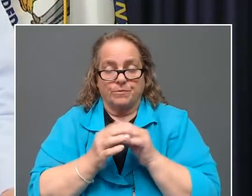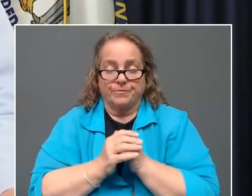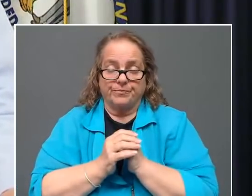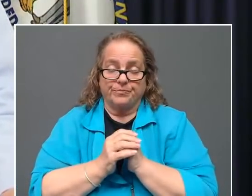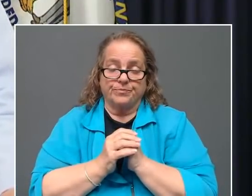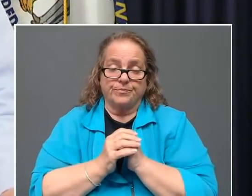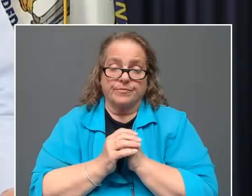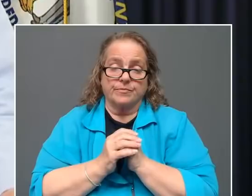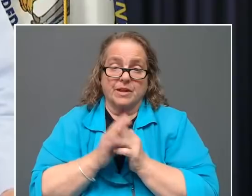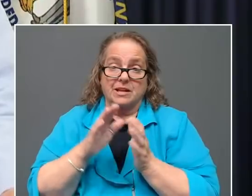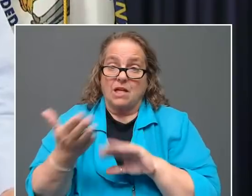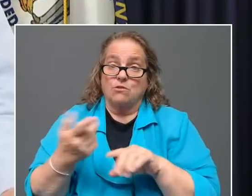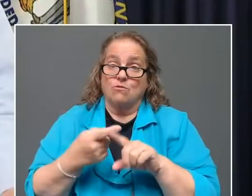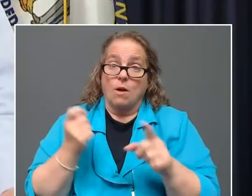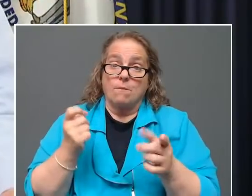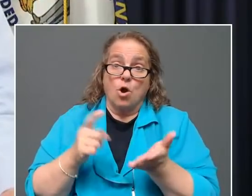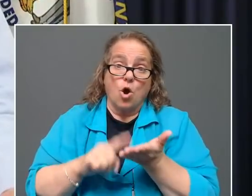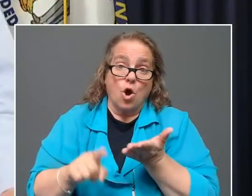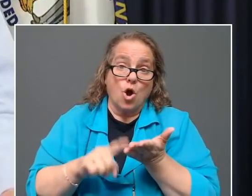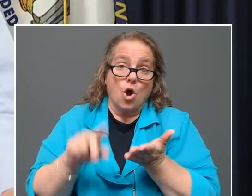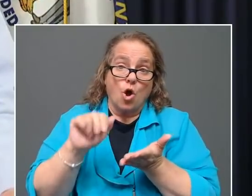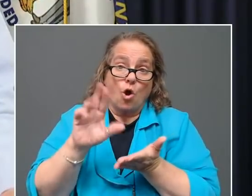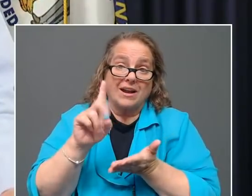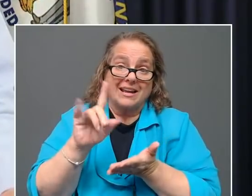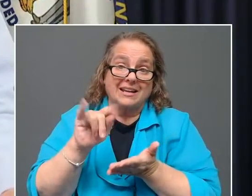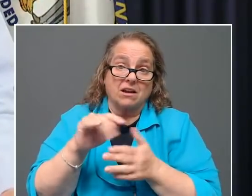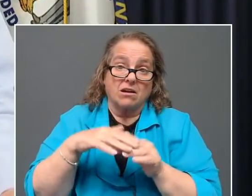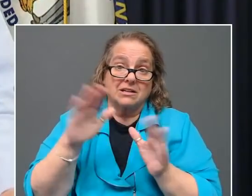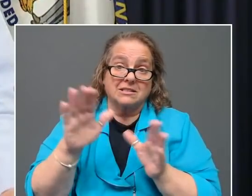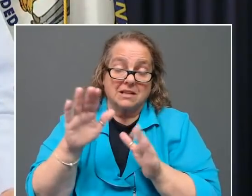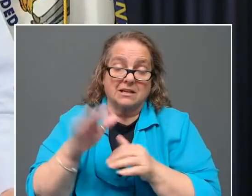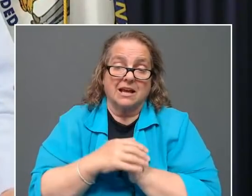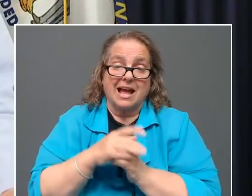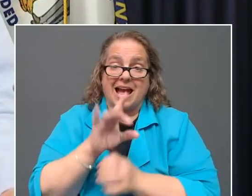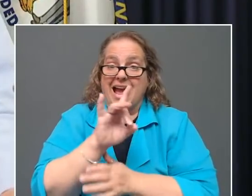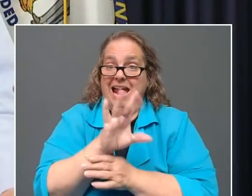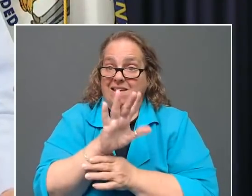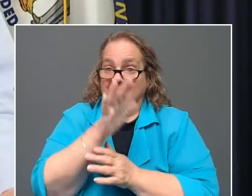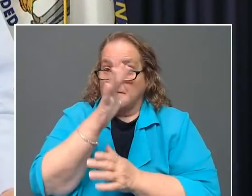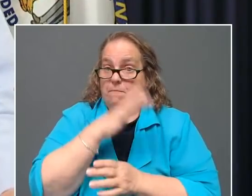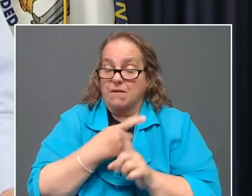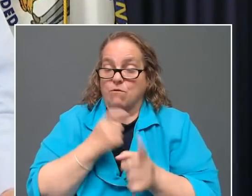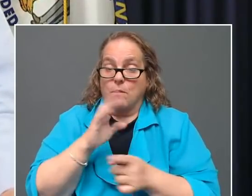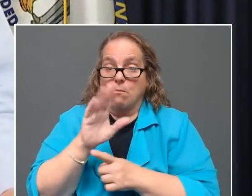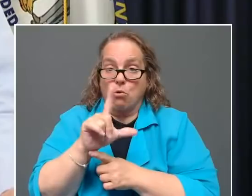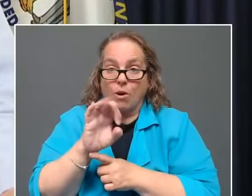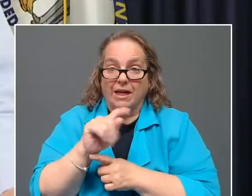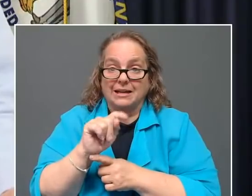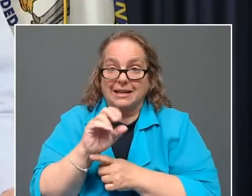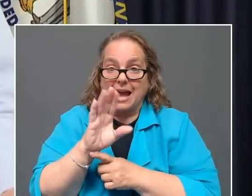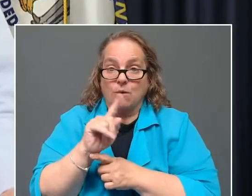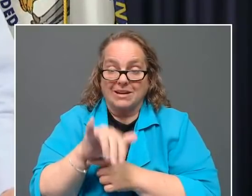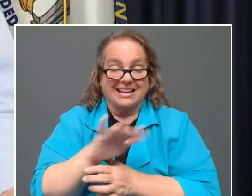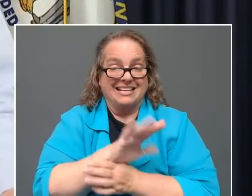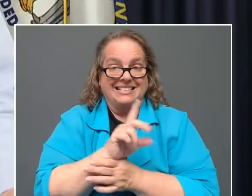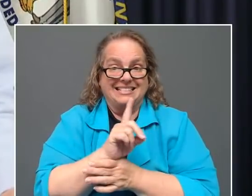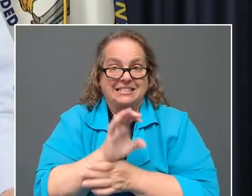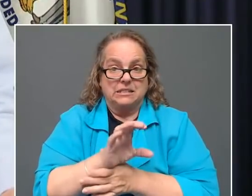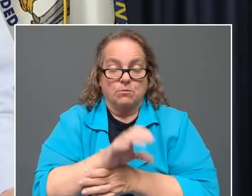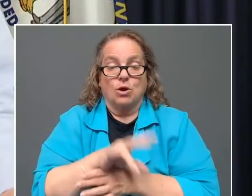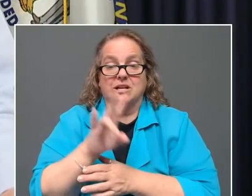the audit for Sunday include an 85-year-old man from Bullock County, December, a 74-year-old woman from